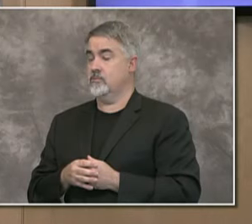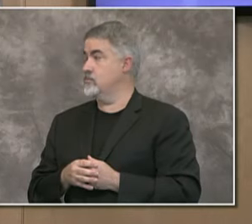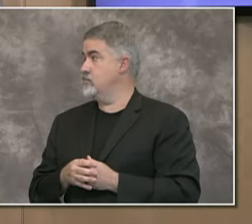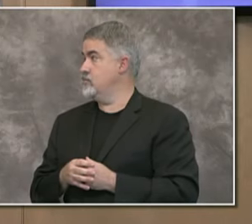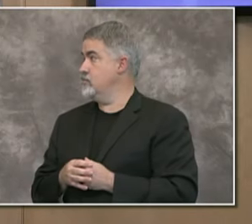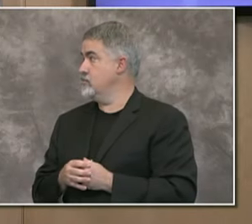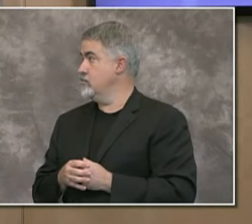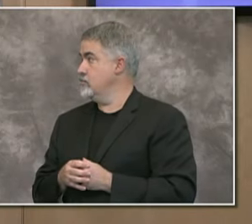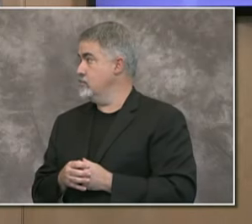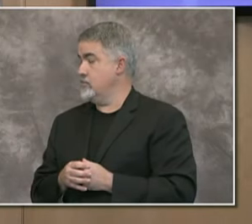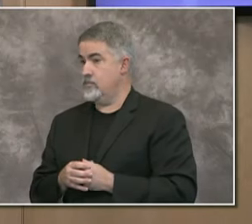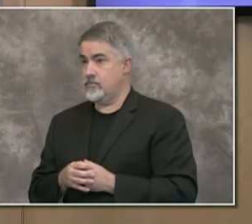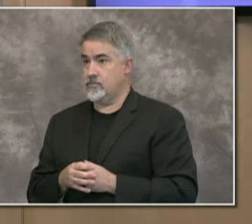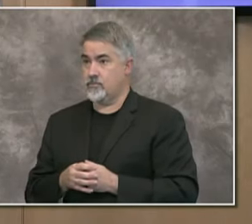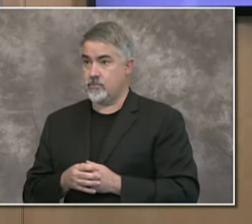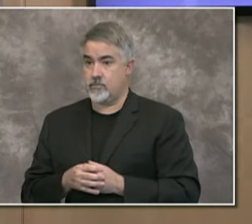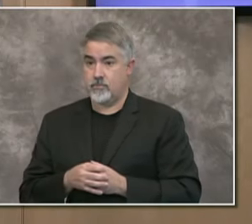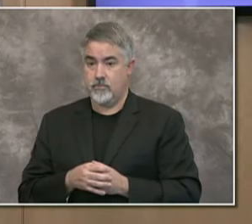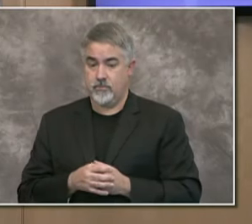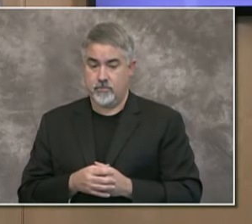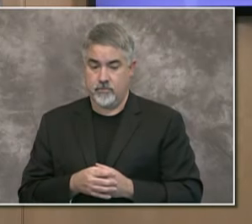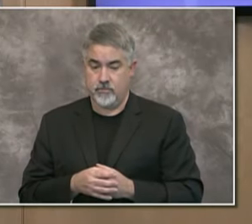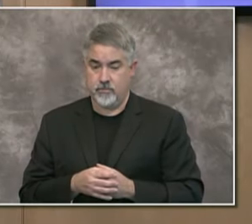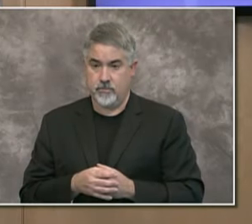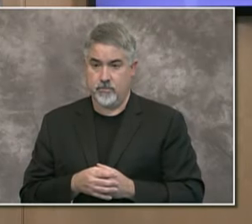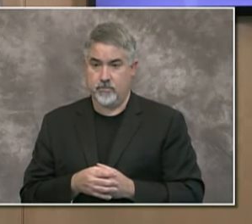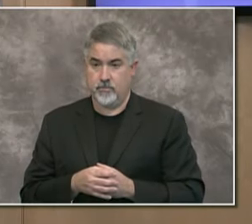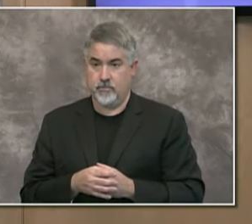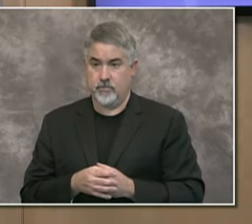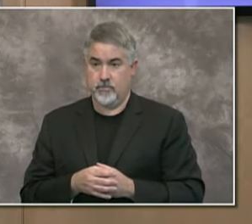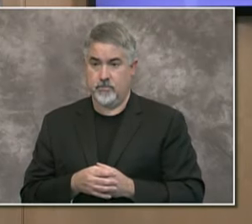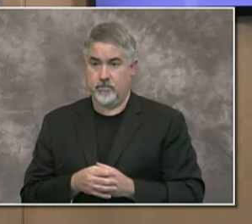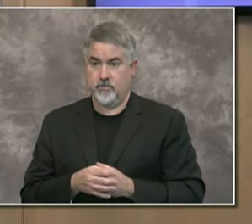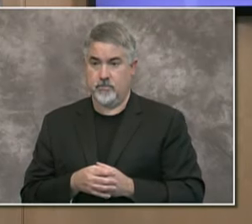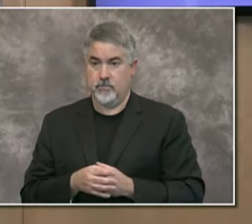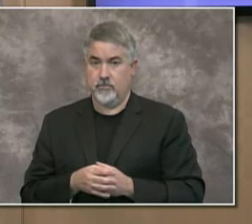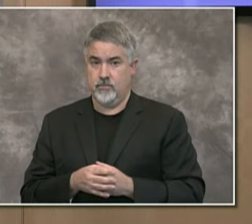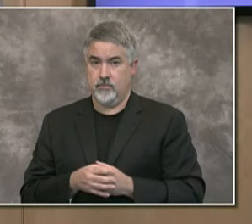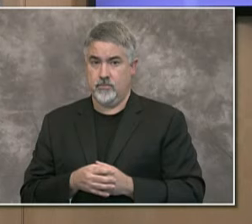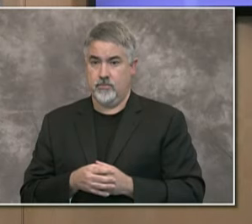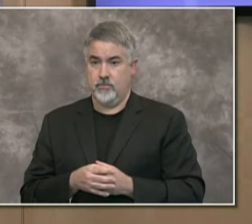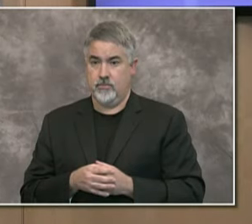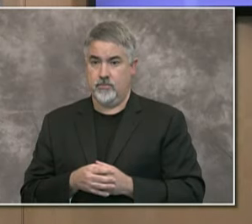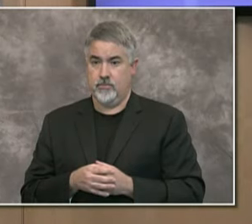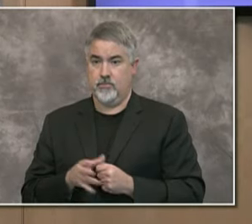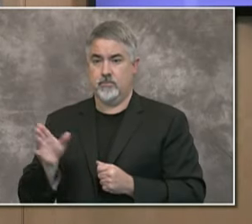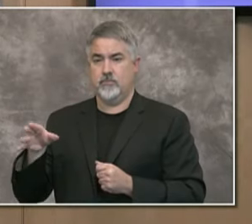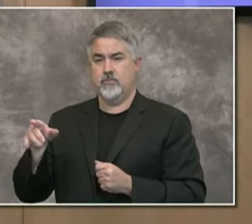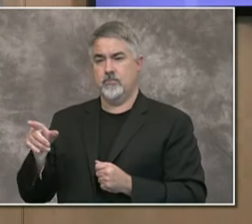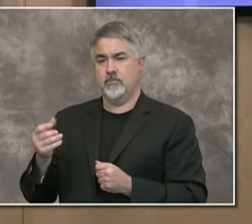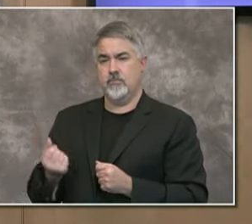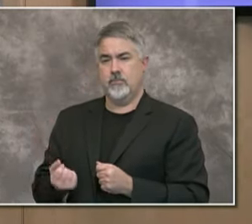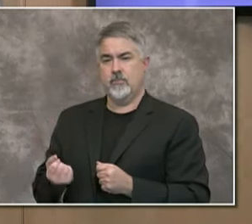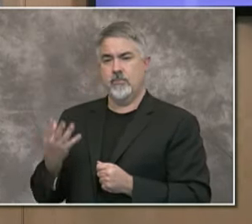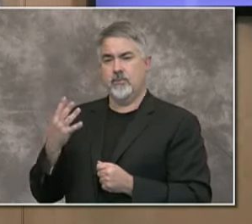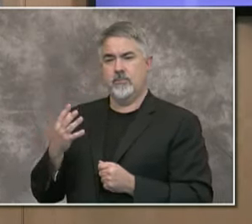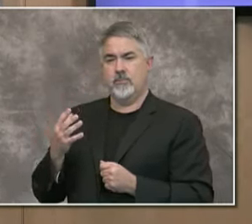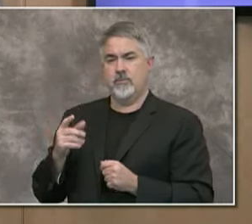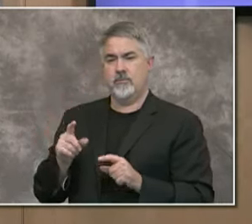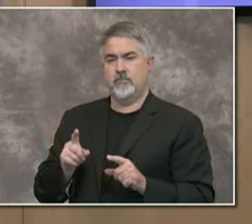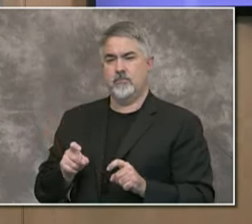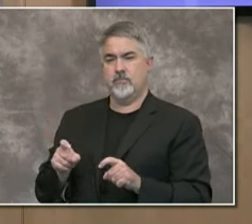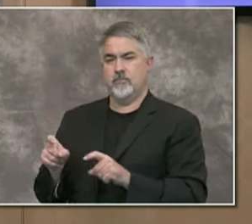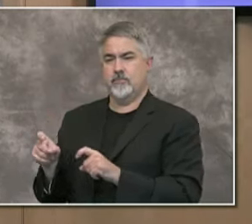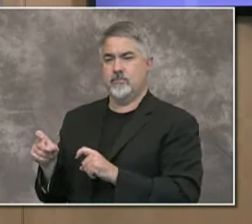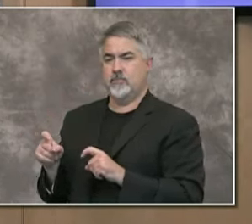much testing, like how much will testing play a role in